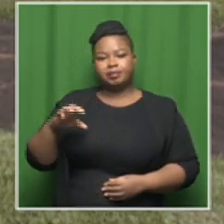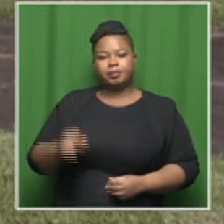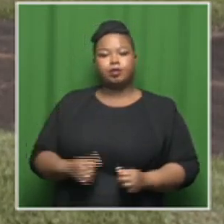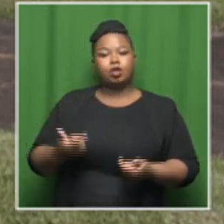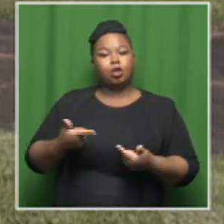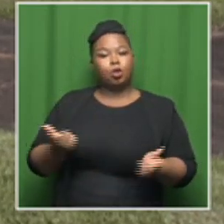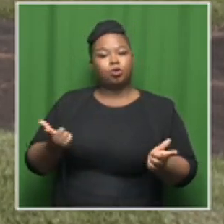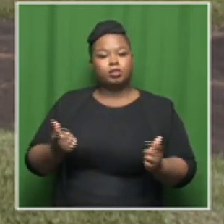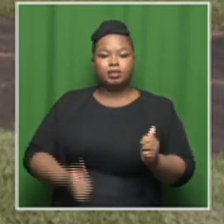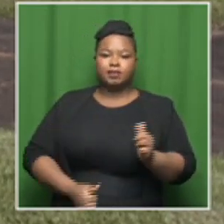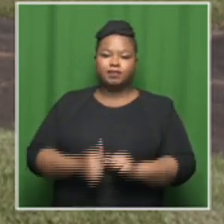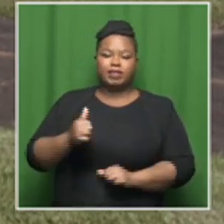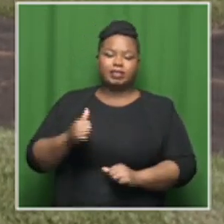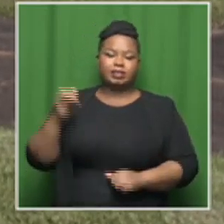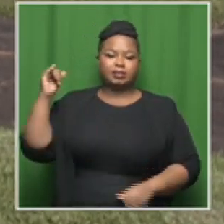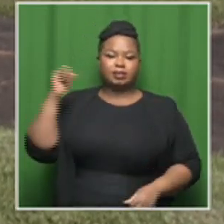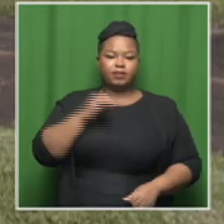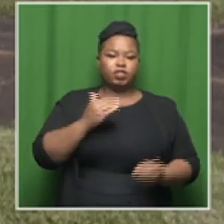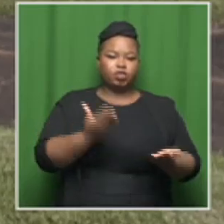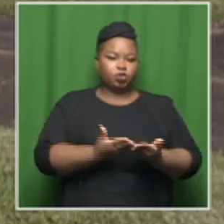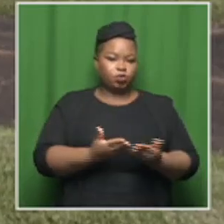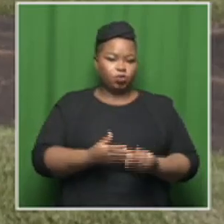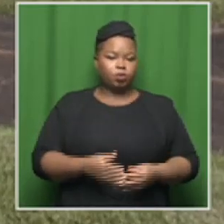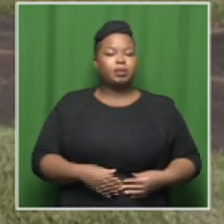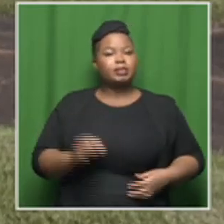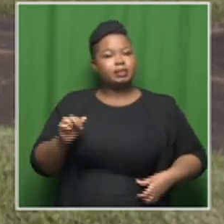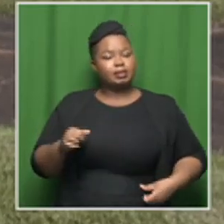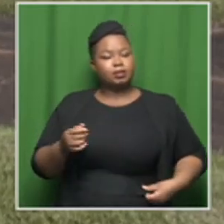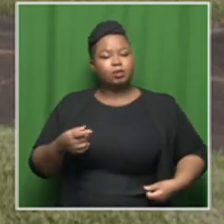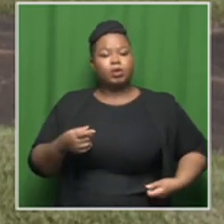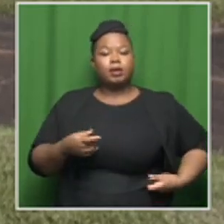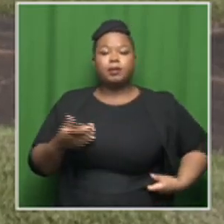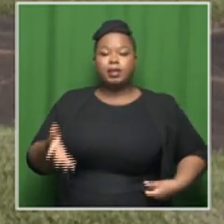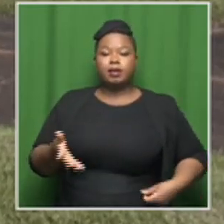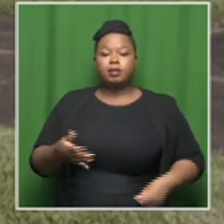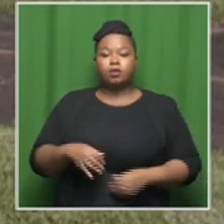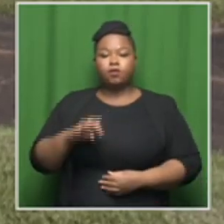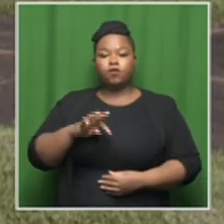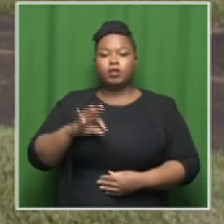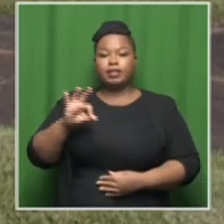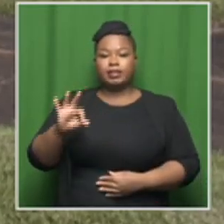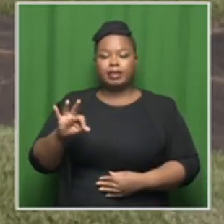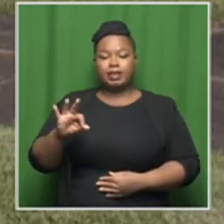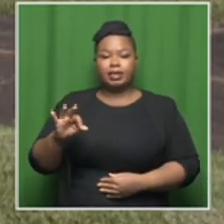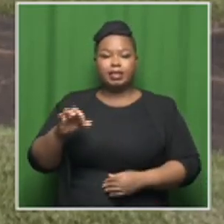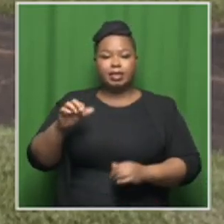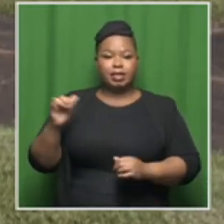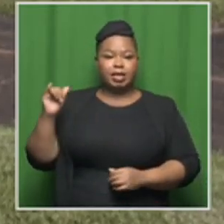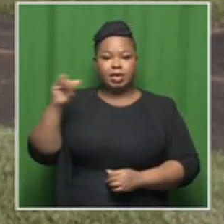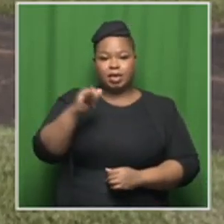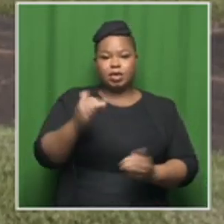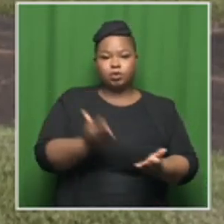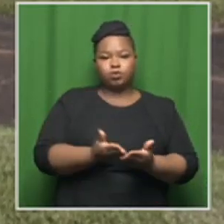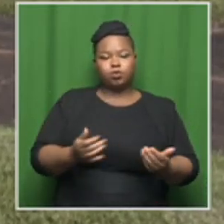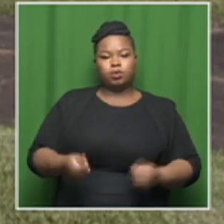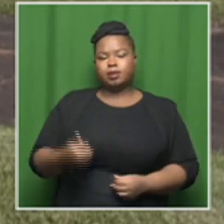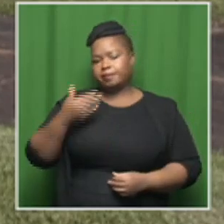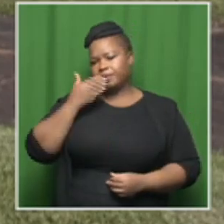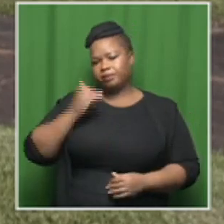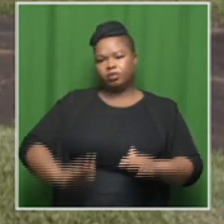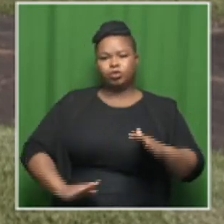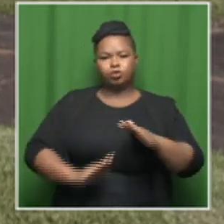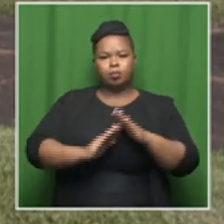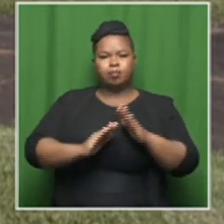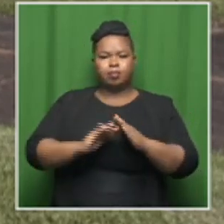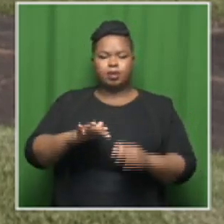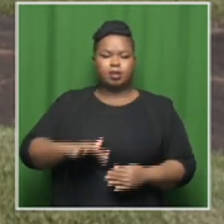first aviation school. As you mentioned, we are at the 43 Air School, which is a world-class facility, facilities